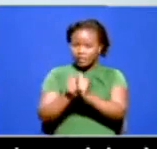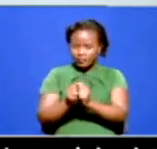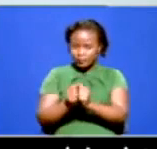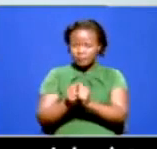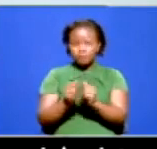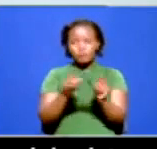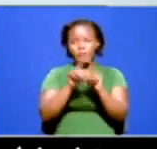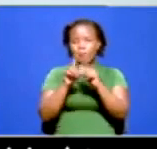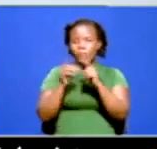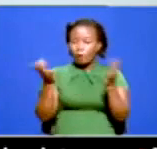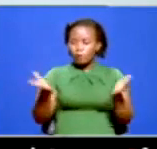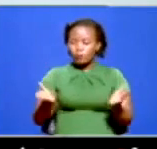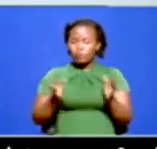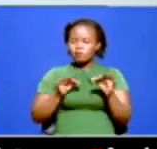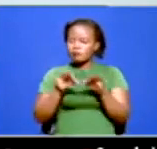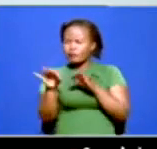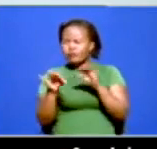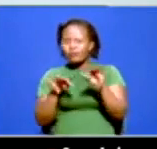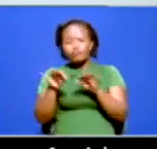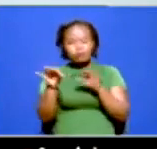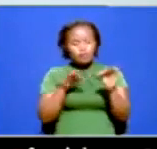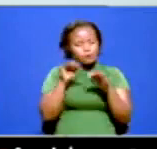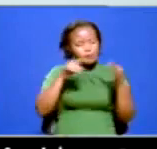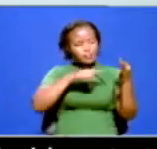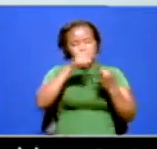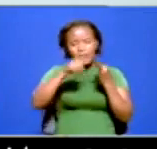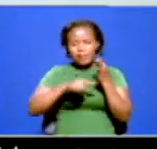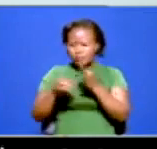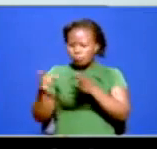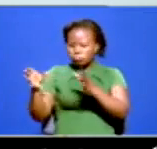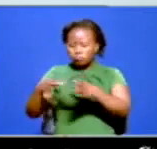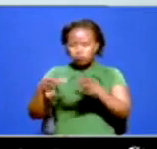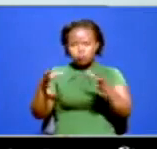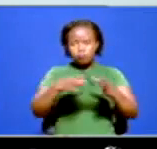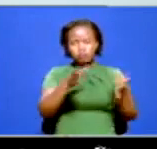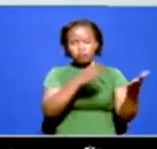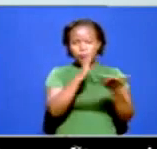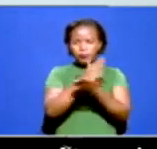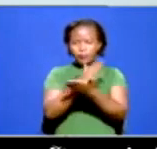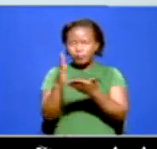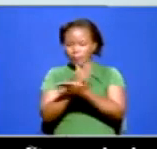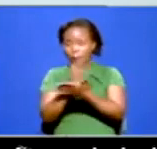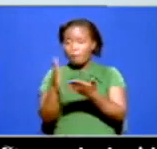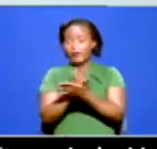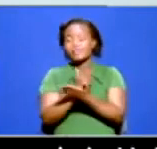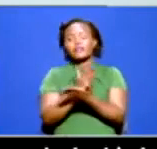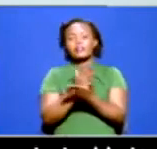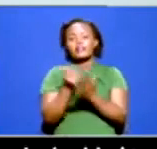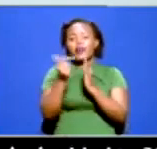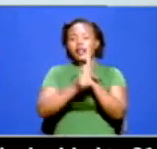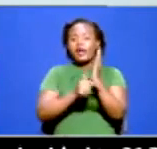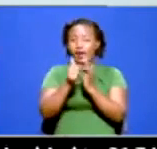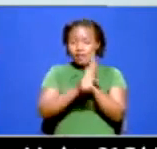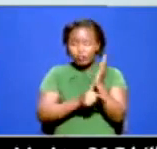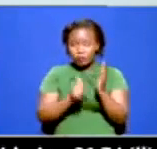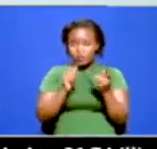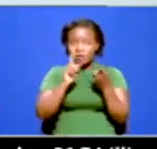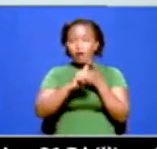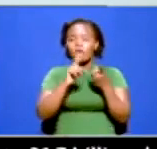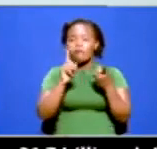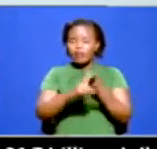it provides three parts under that particular article. The first part is